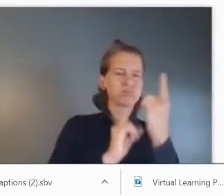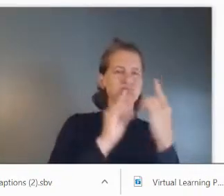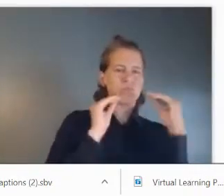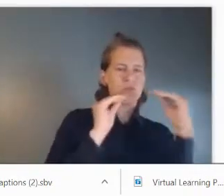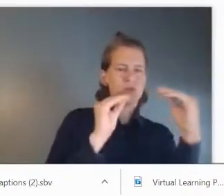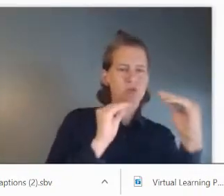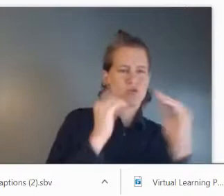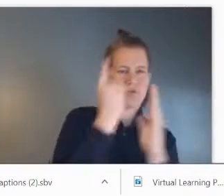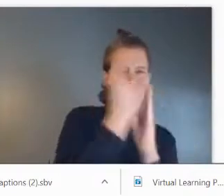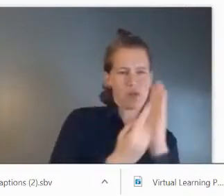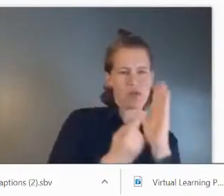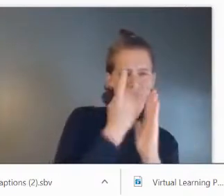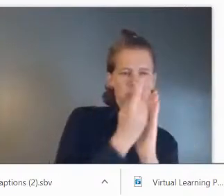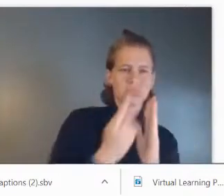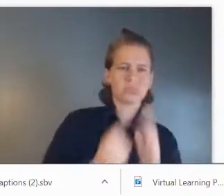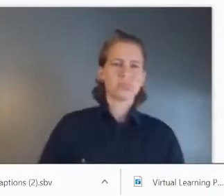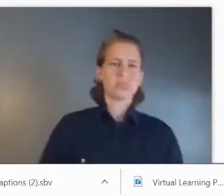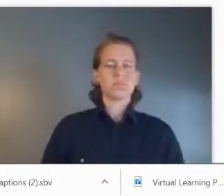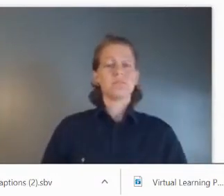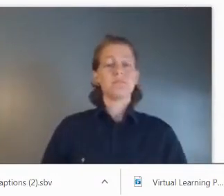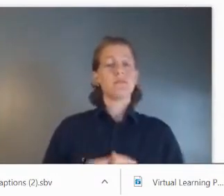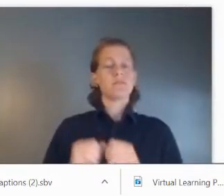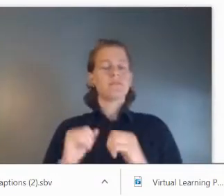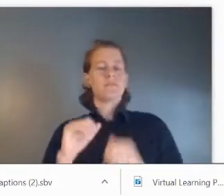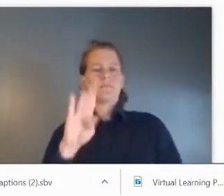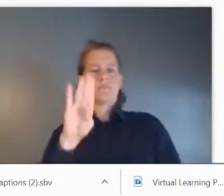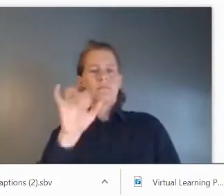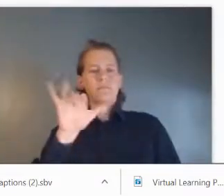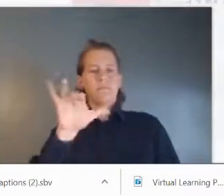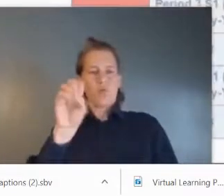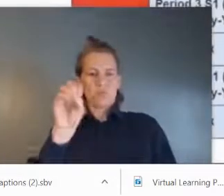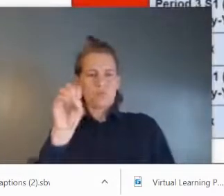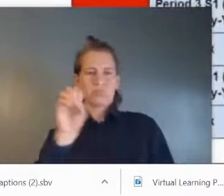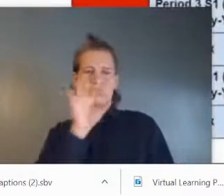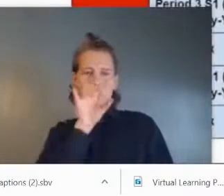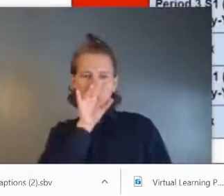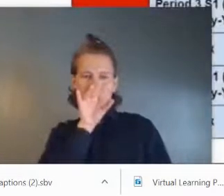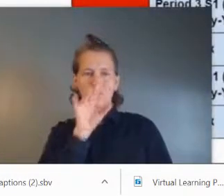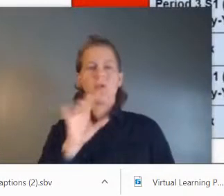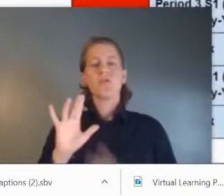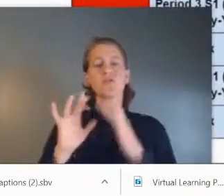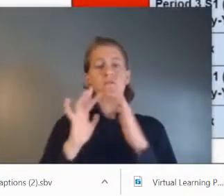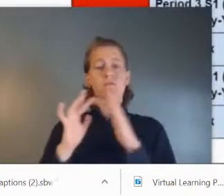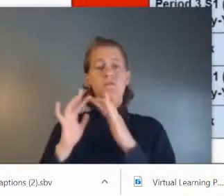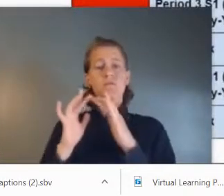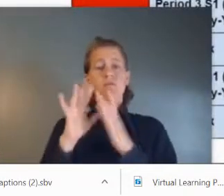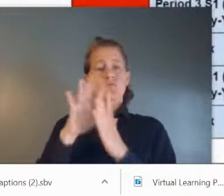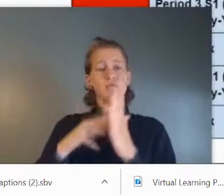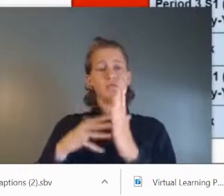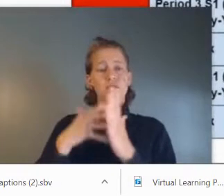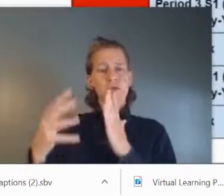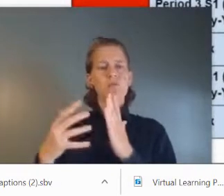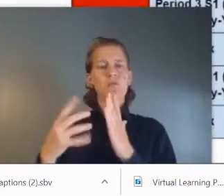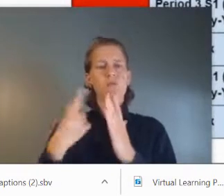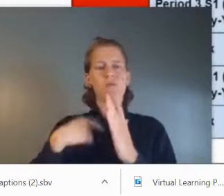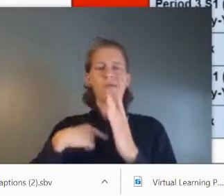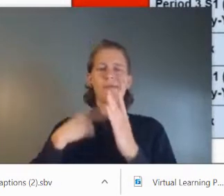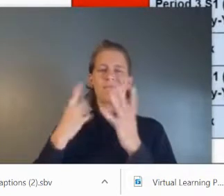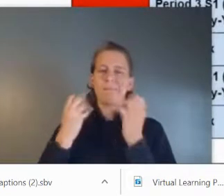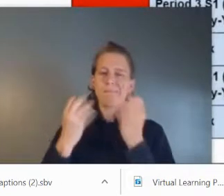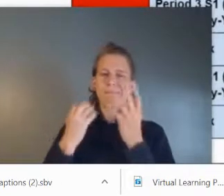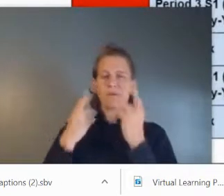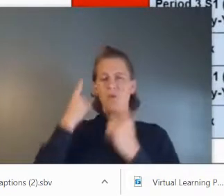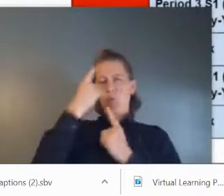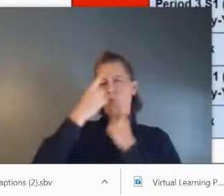The JHS virtual learning schedule was designed with many considerations. One important consideration to note when first looking at the schedule